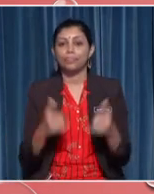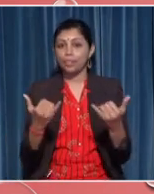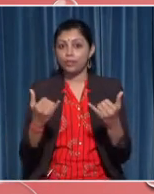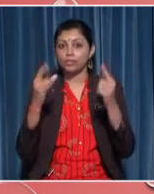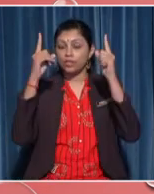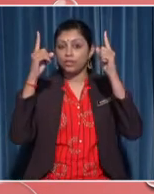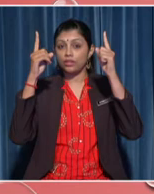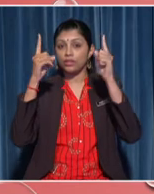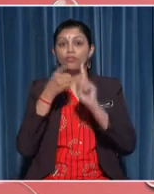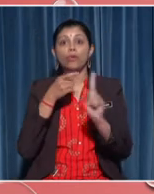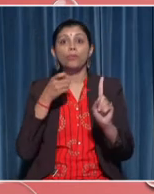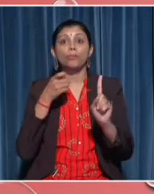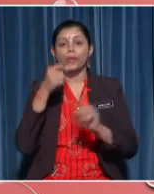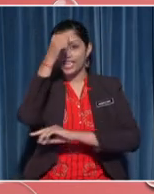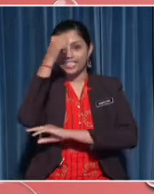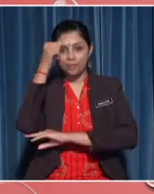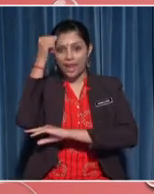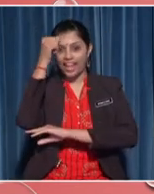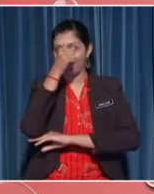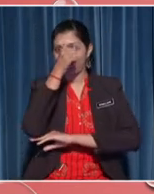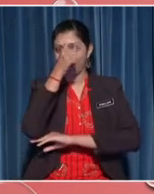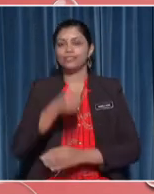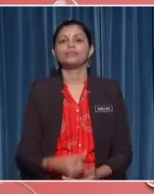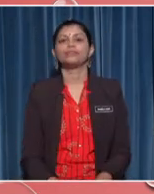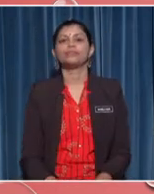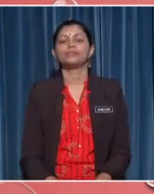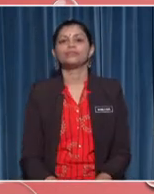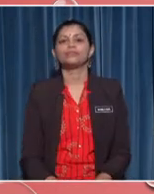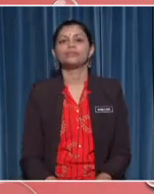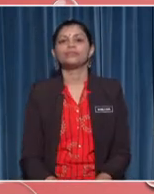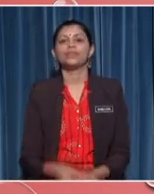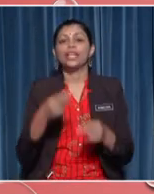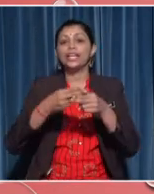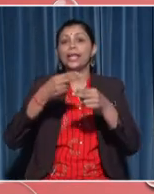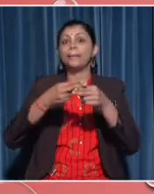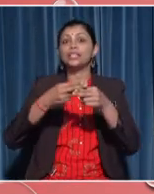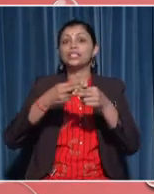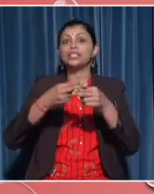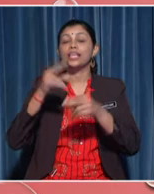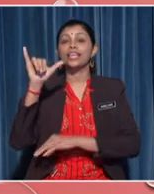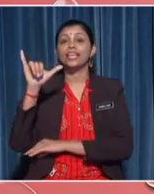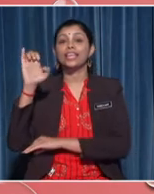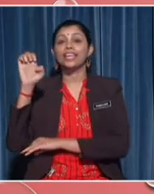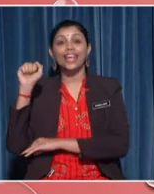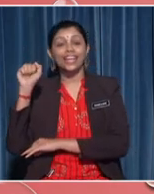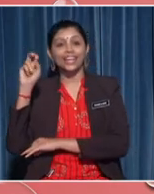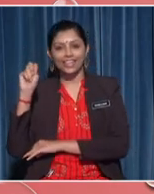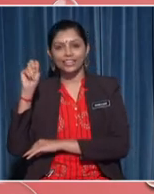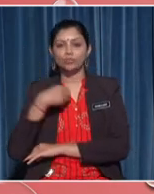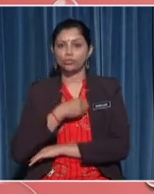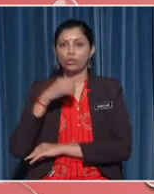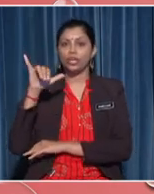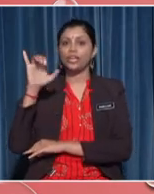excellent! It's come from Japan and the currency is yen.